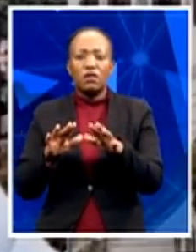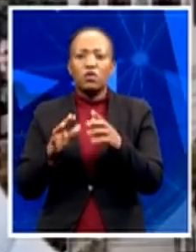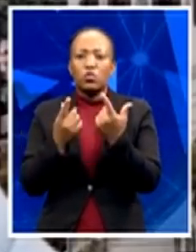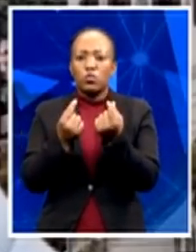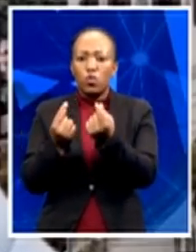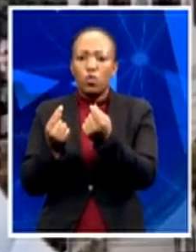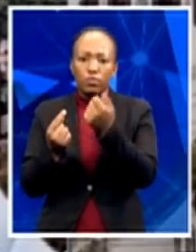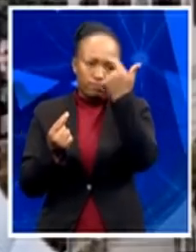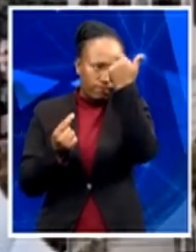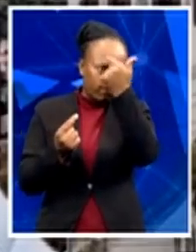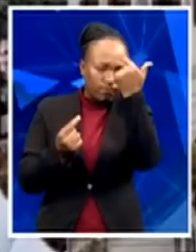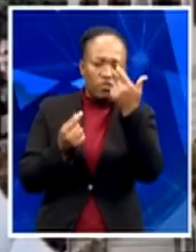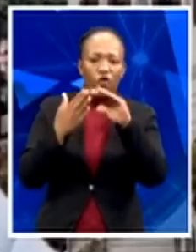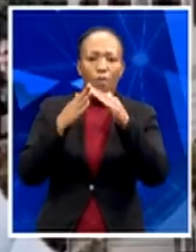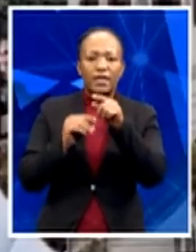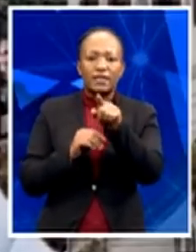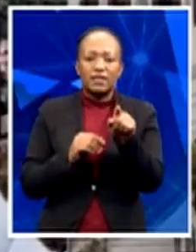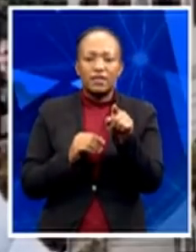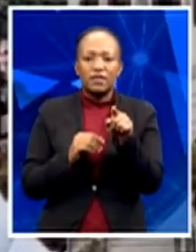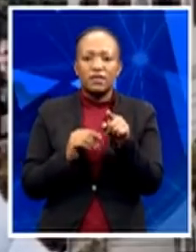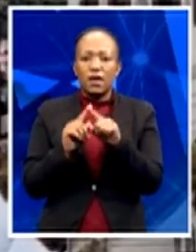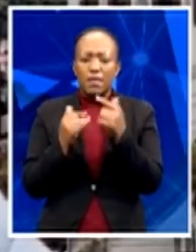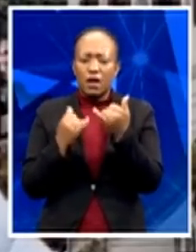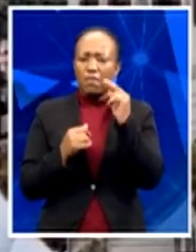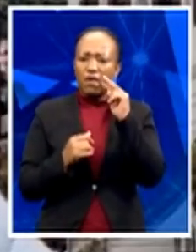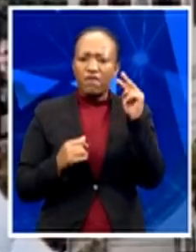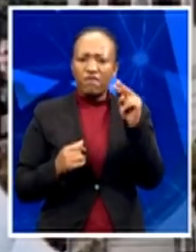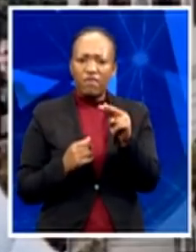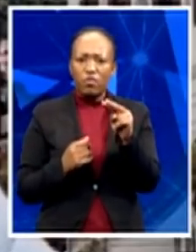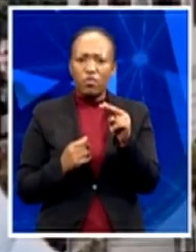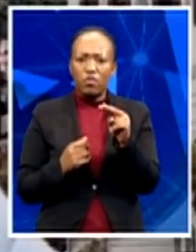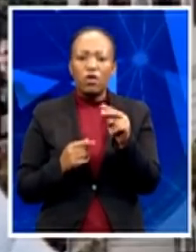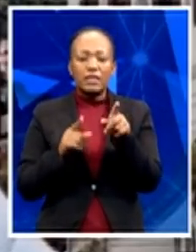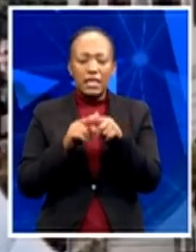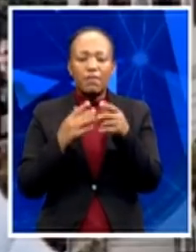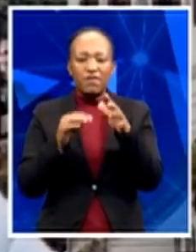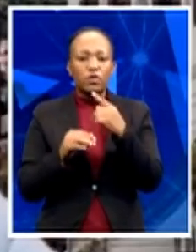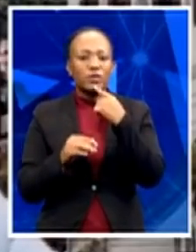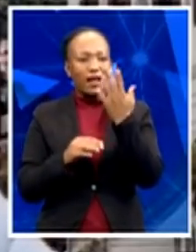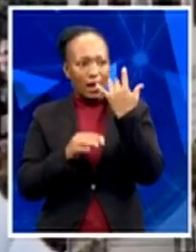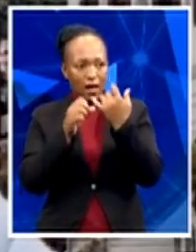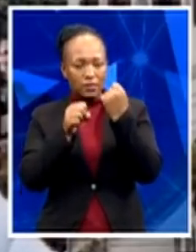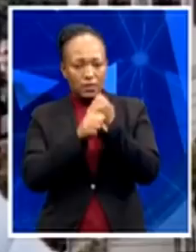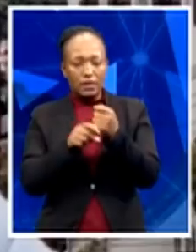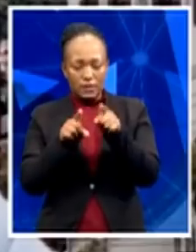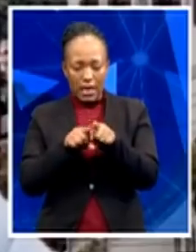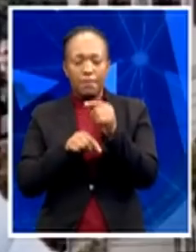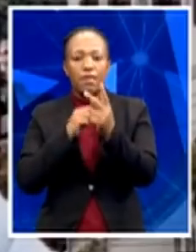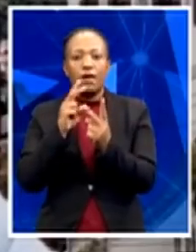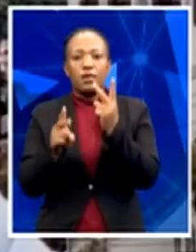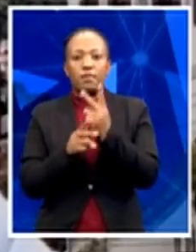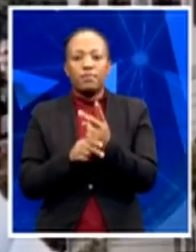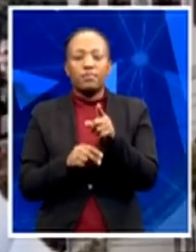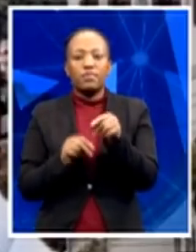But I'm of the view that this, and I've said it last year also, and I'm saying it again, But that matter must continue